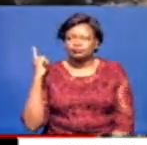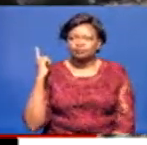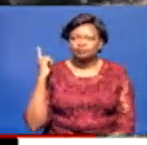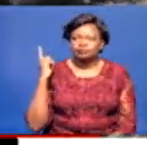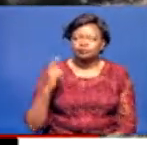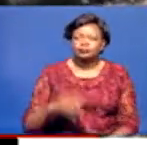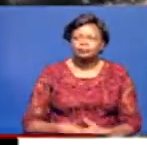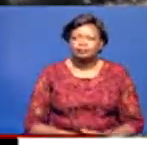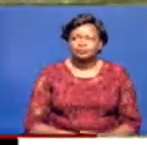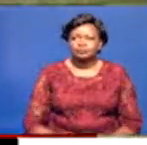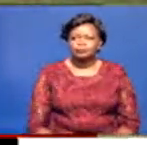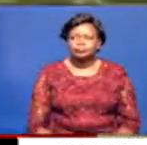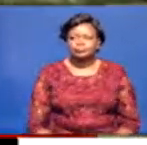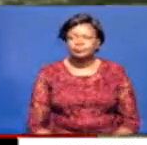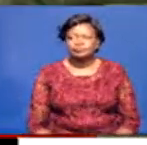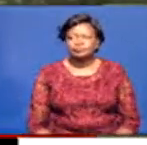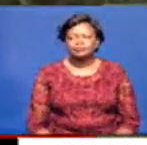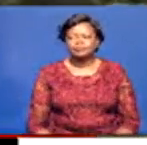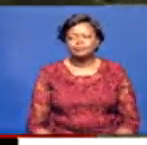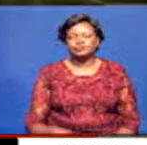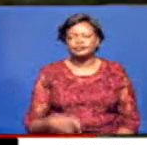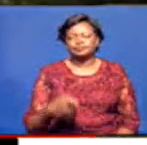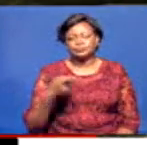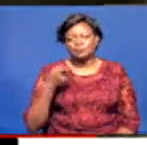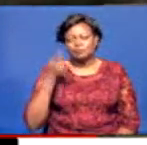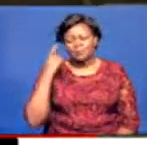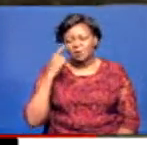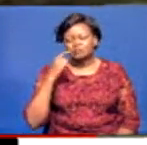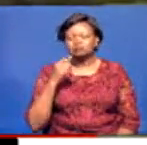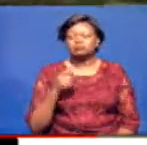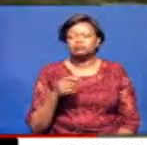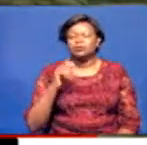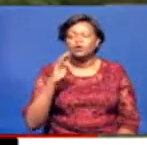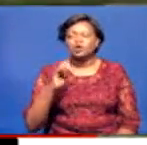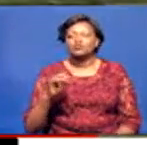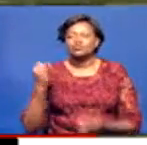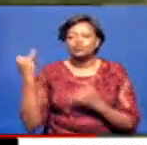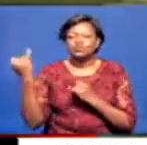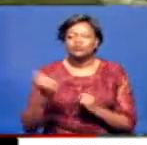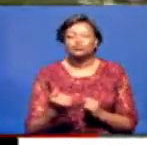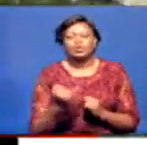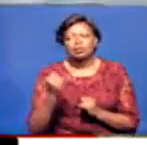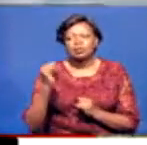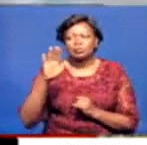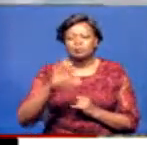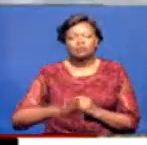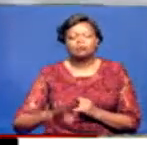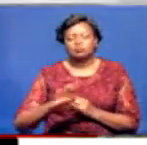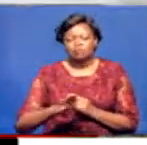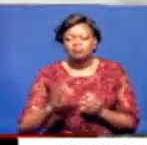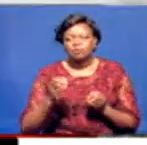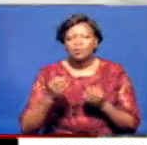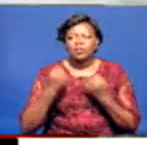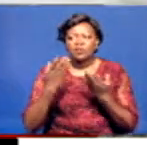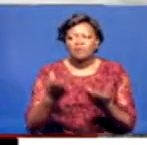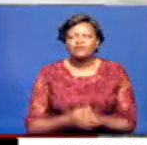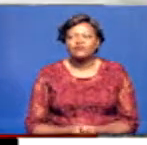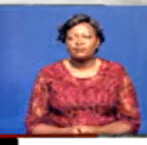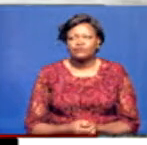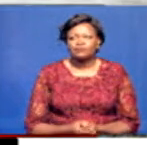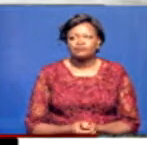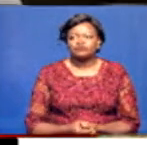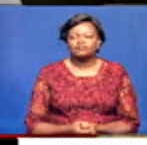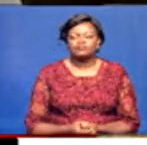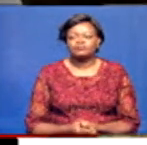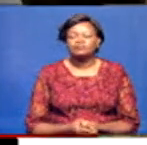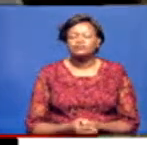rhinos. A black rhino was recently reintroduced at the Conservancy, offering you one more reason to